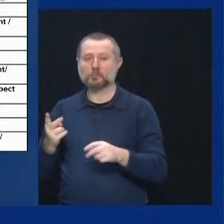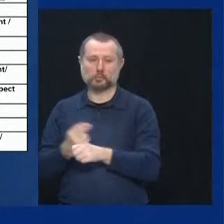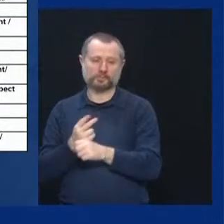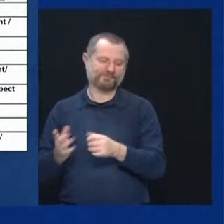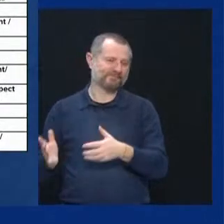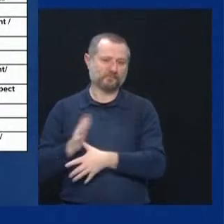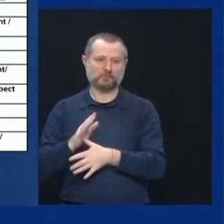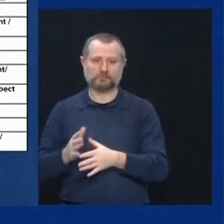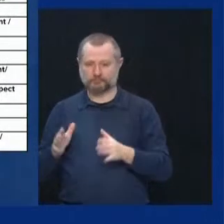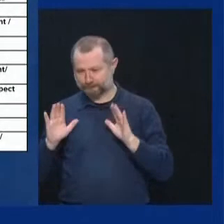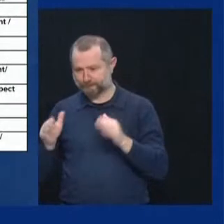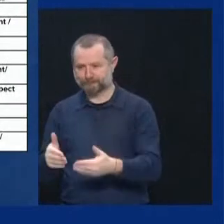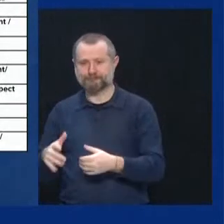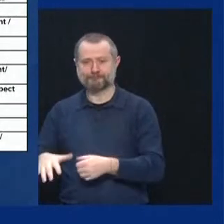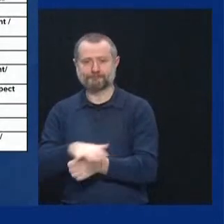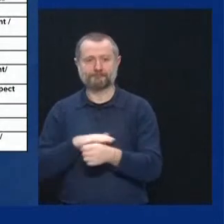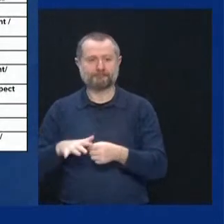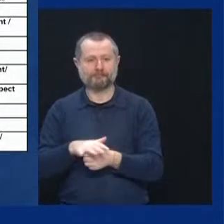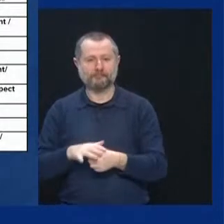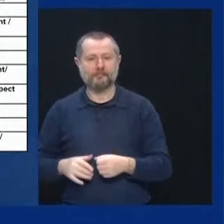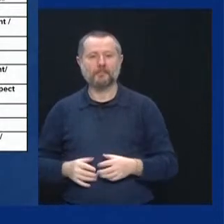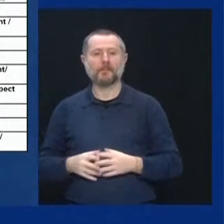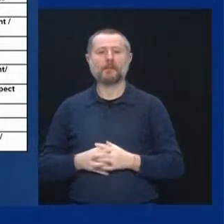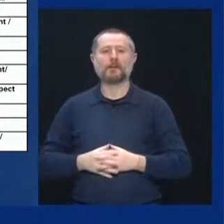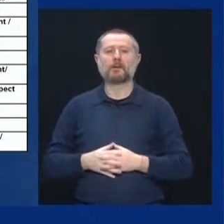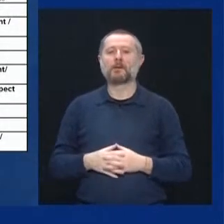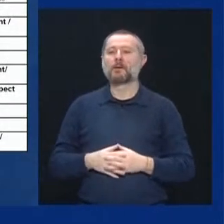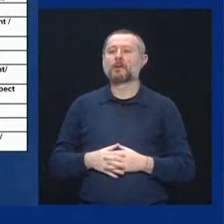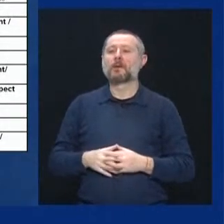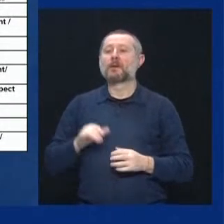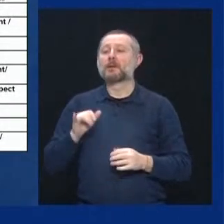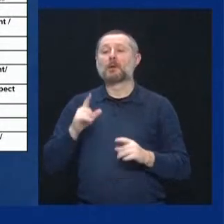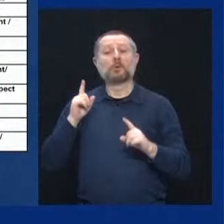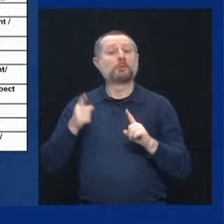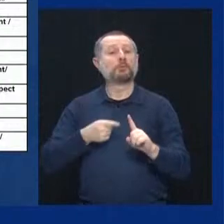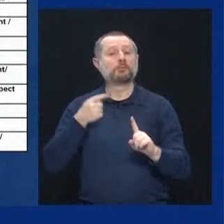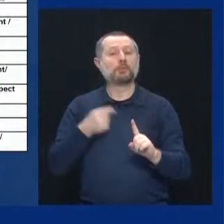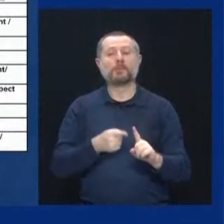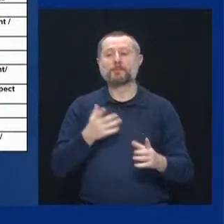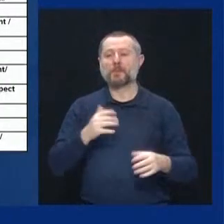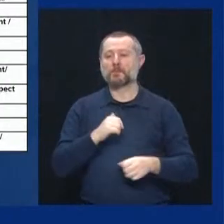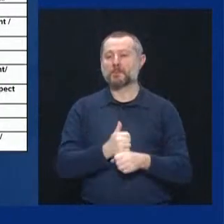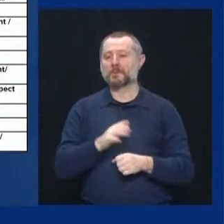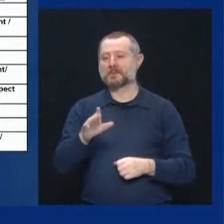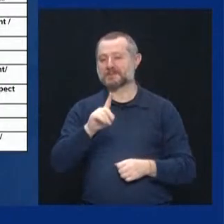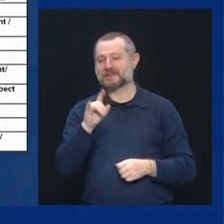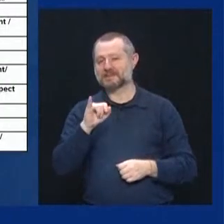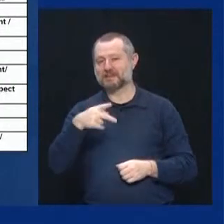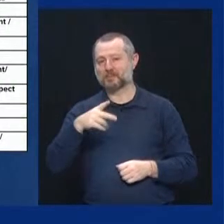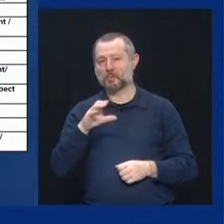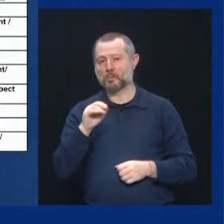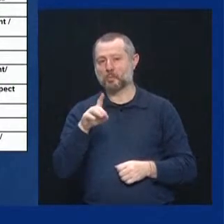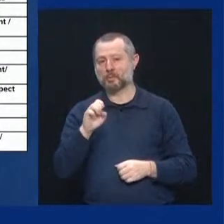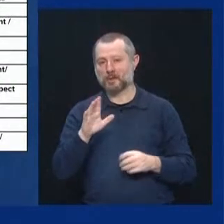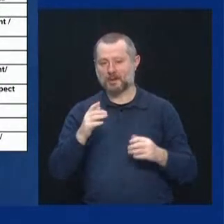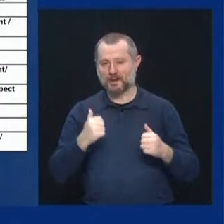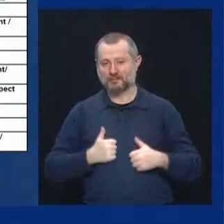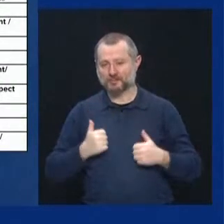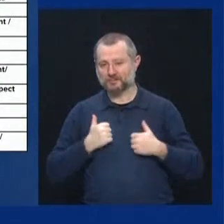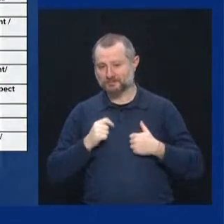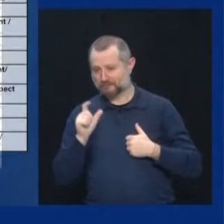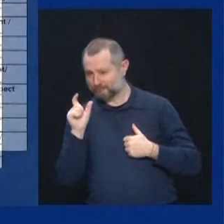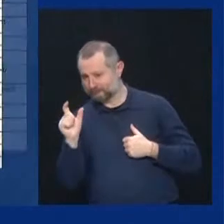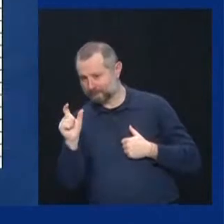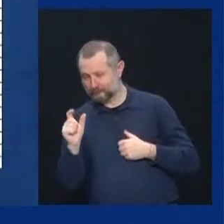And we have that targeting is done by zip code for both the